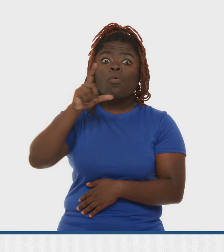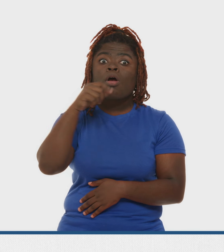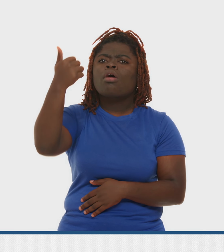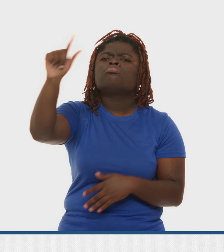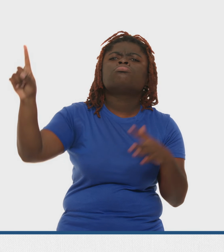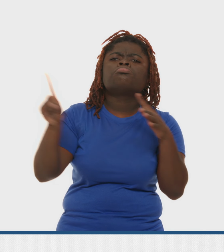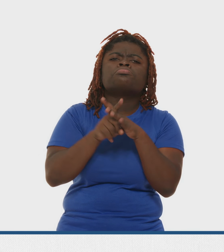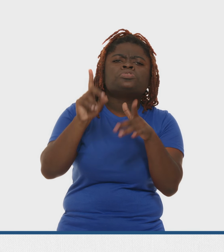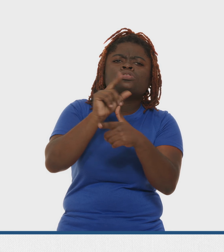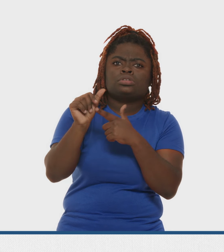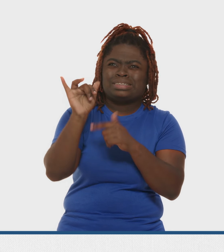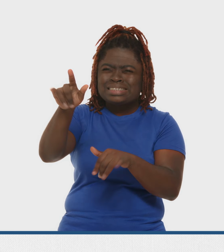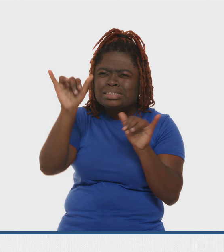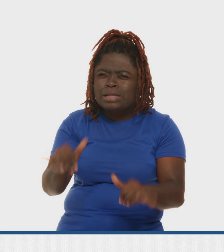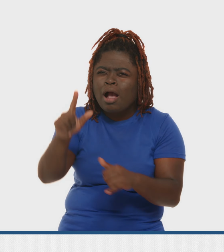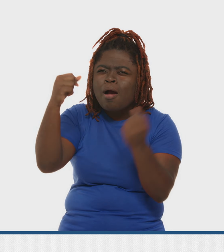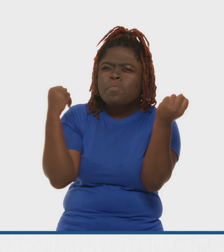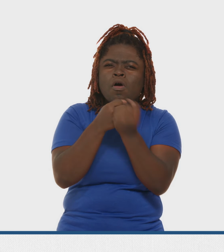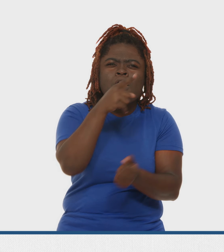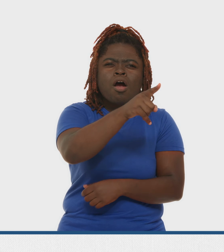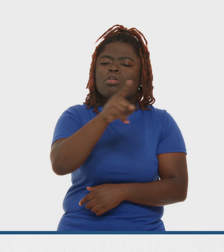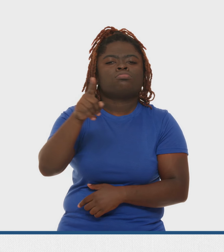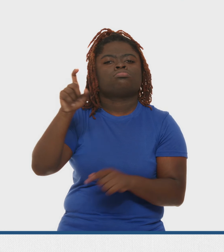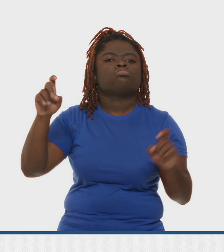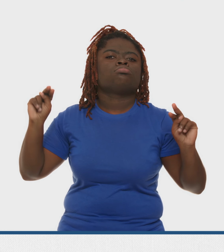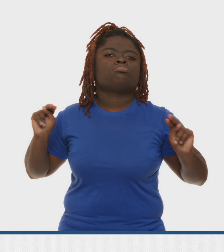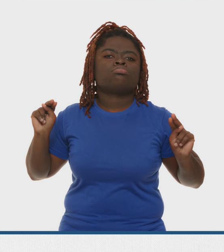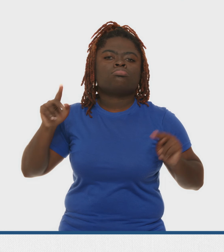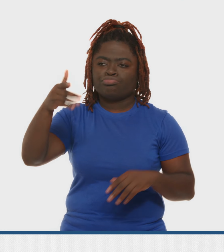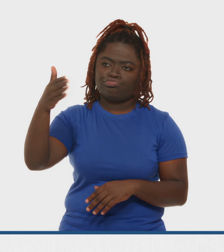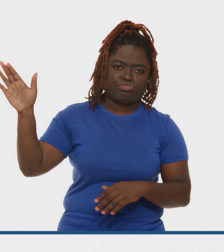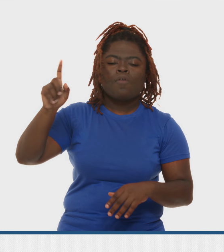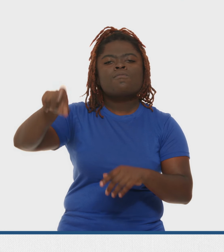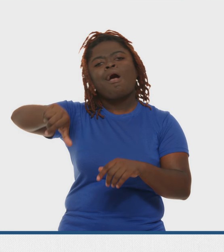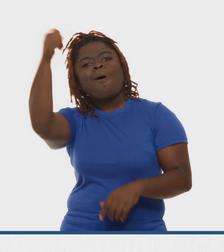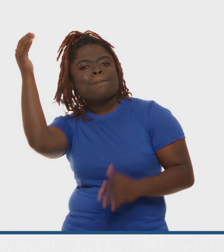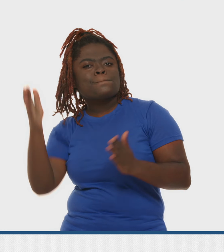presiding officer can assist any number of electors with disabilities.